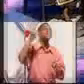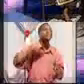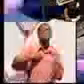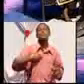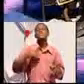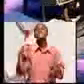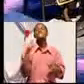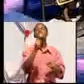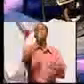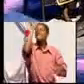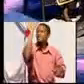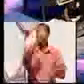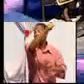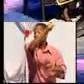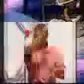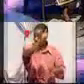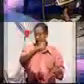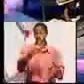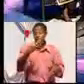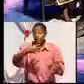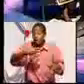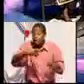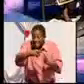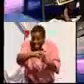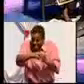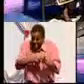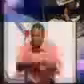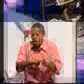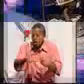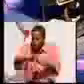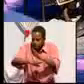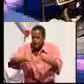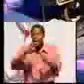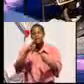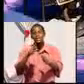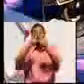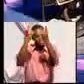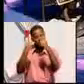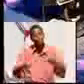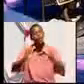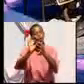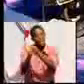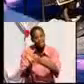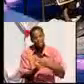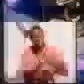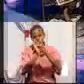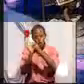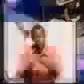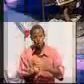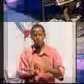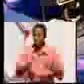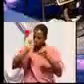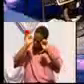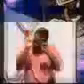the provinces, if they have registered with DPOs and we are able to get information on their education level,